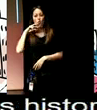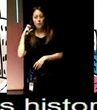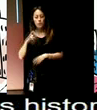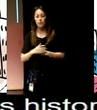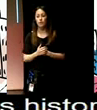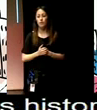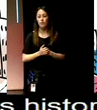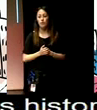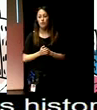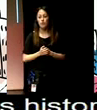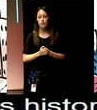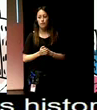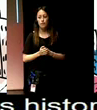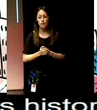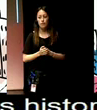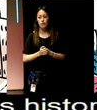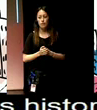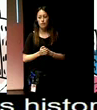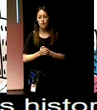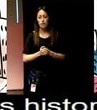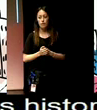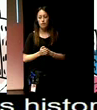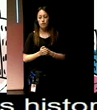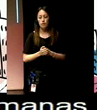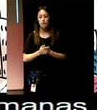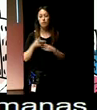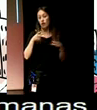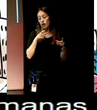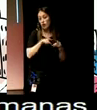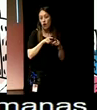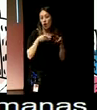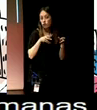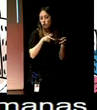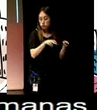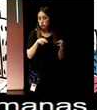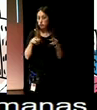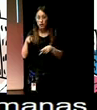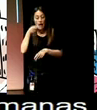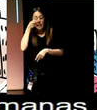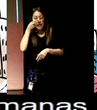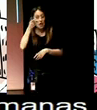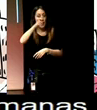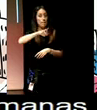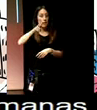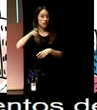of interest for people that like this segment or that one.